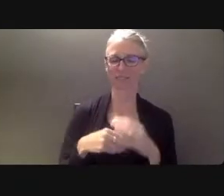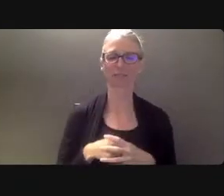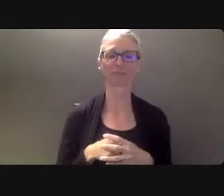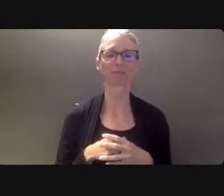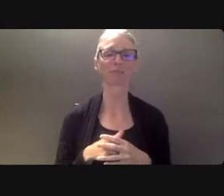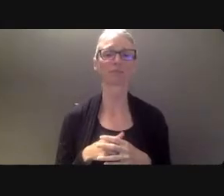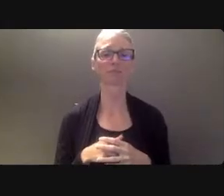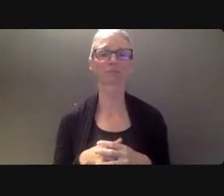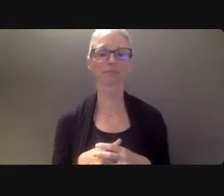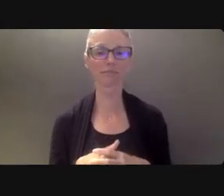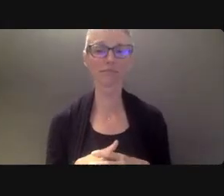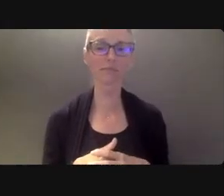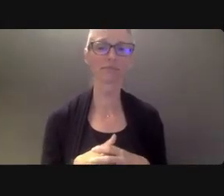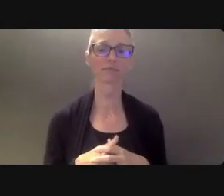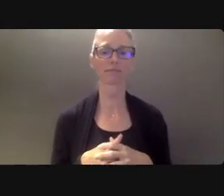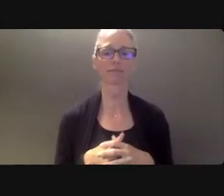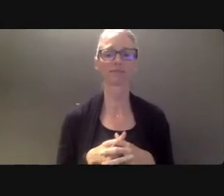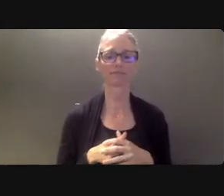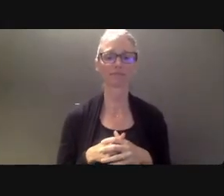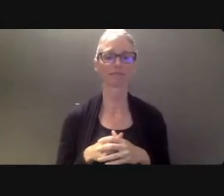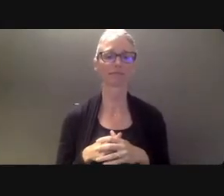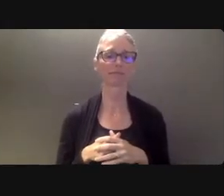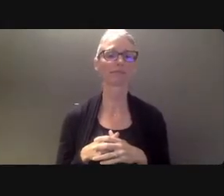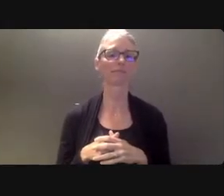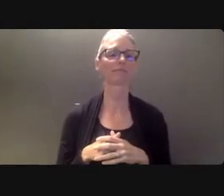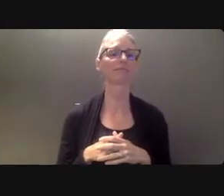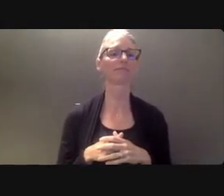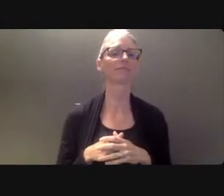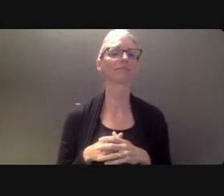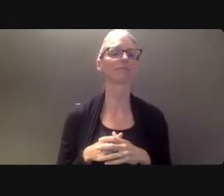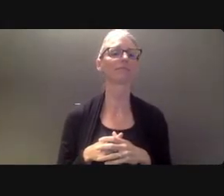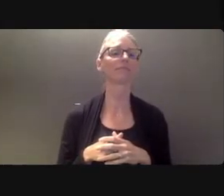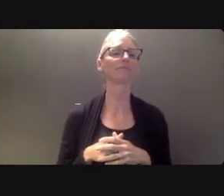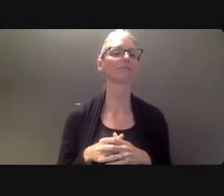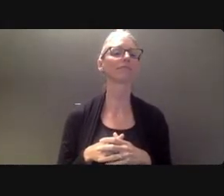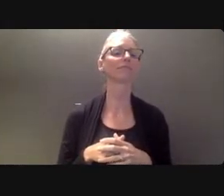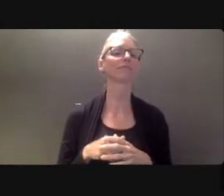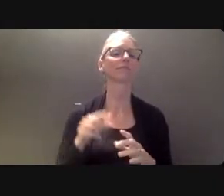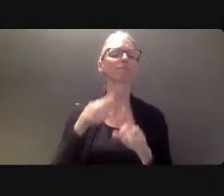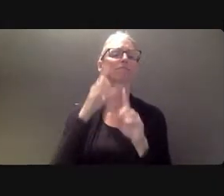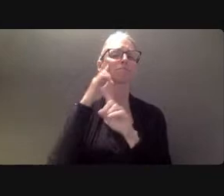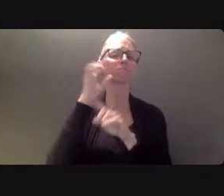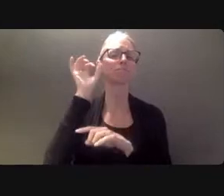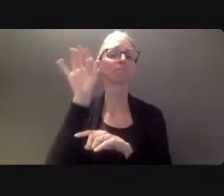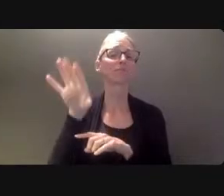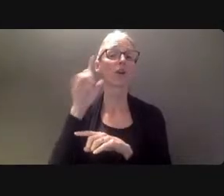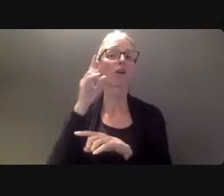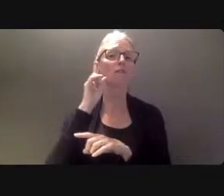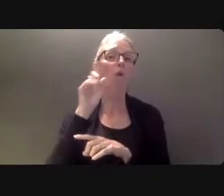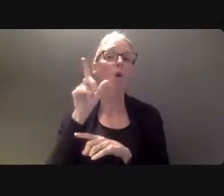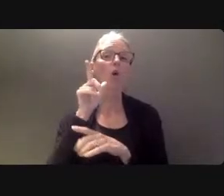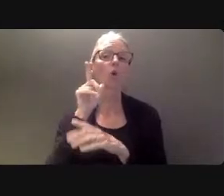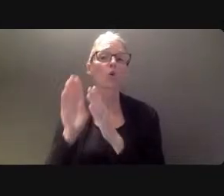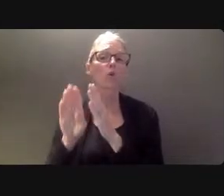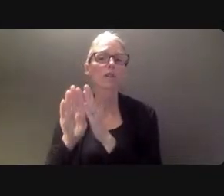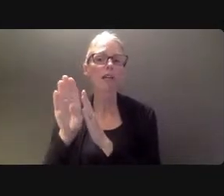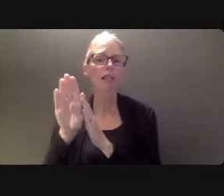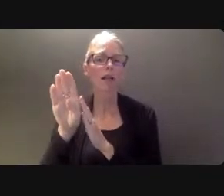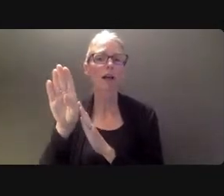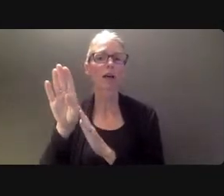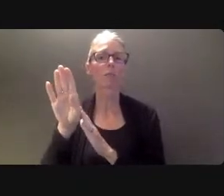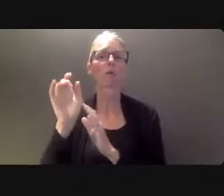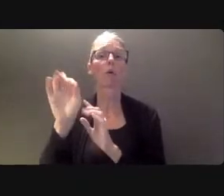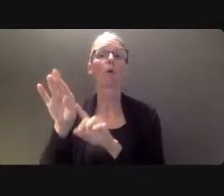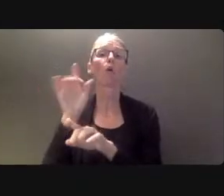mainly towards either developers or just as Heather talked about, there was a great somebody that was assisting with that